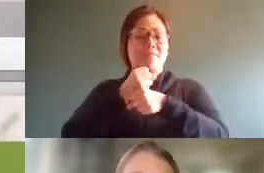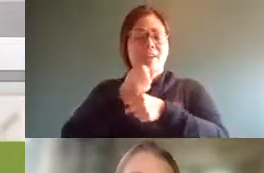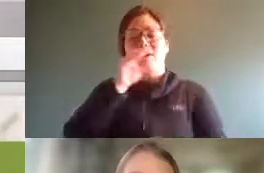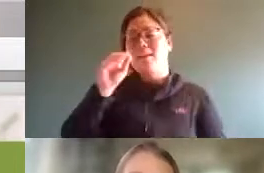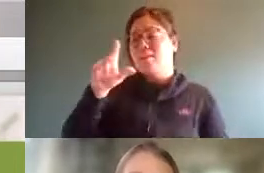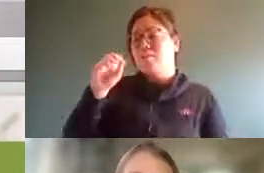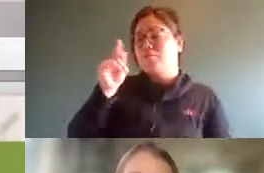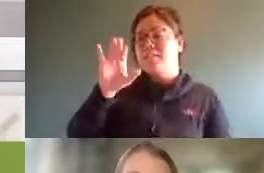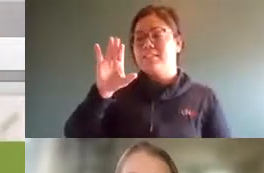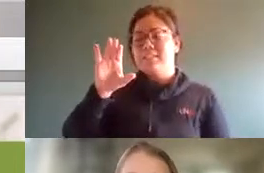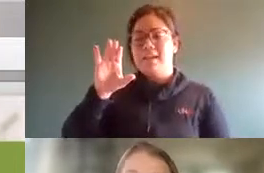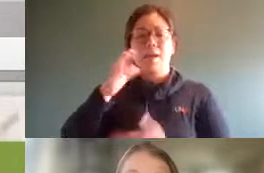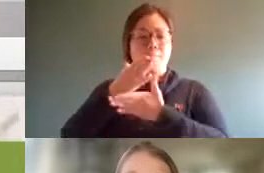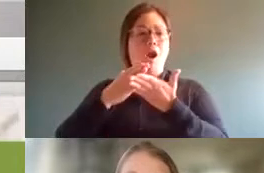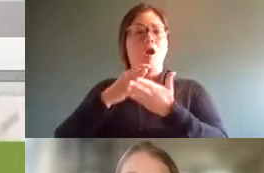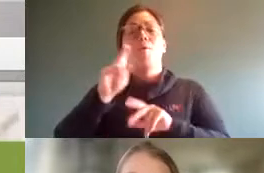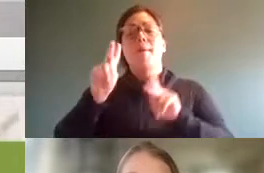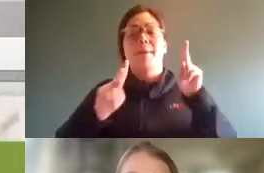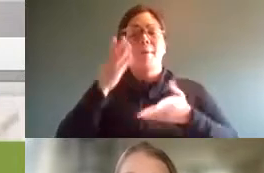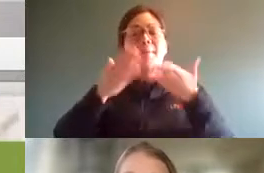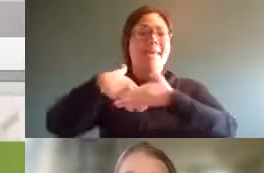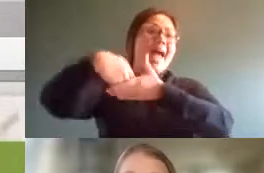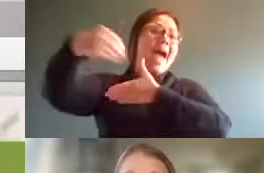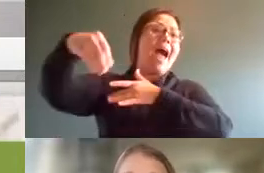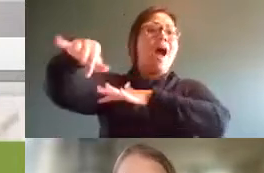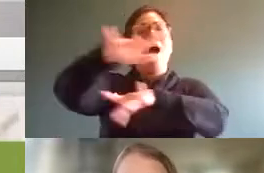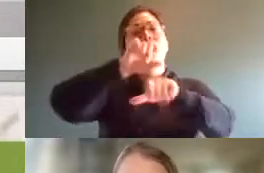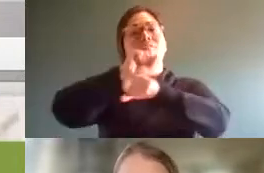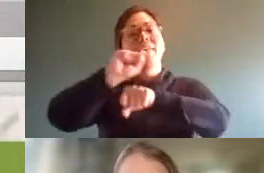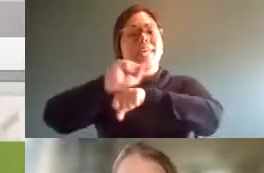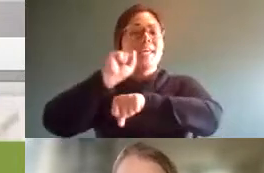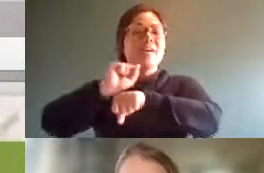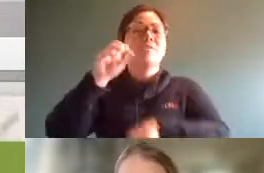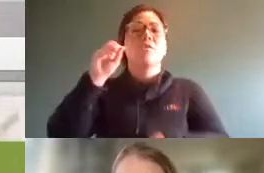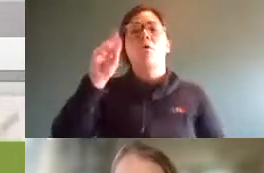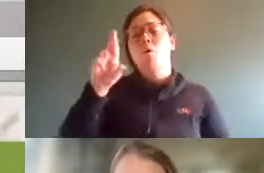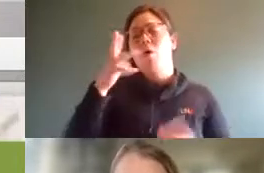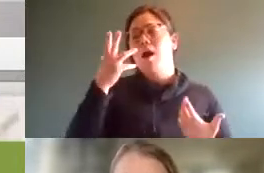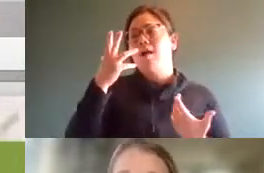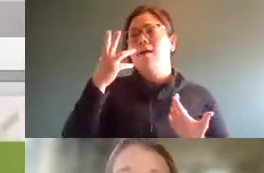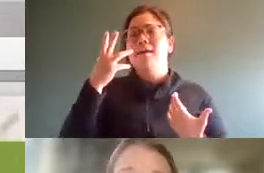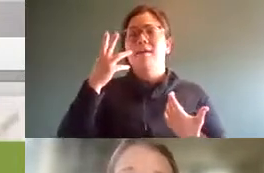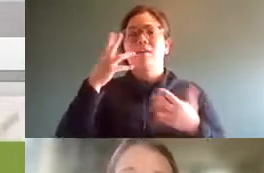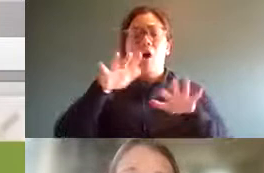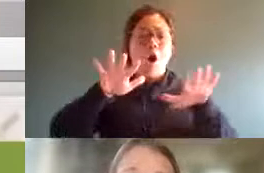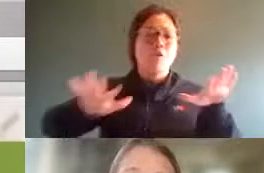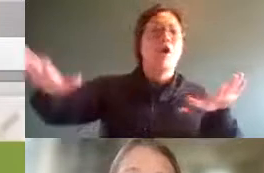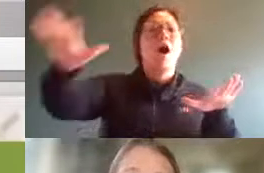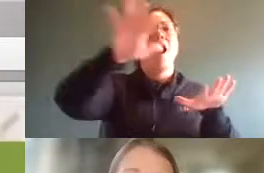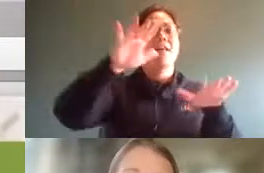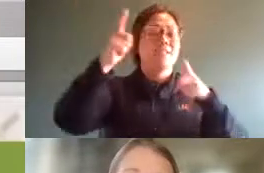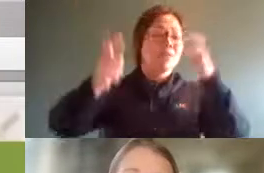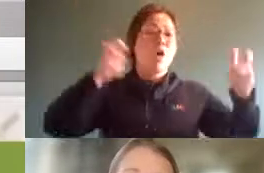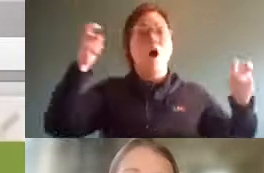sectors where your people may be out in the field or, distributed heavily across a large